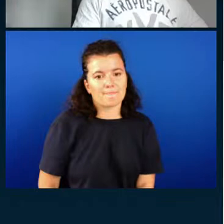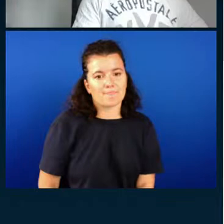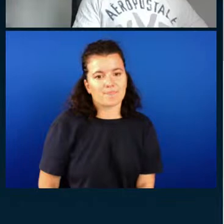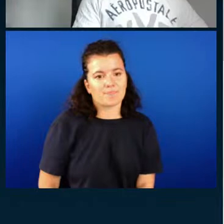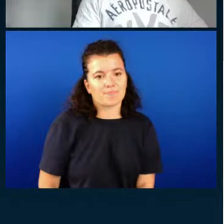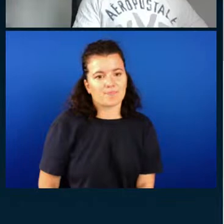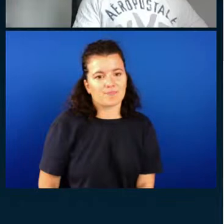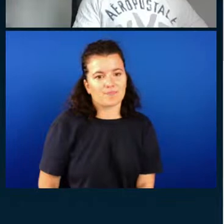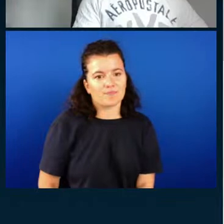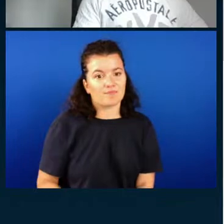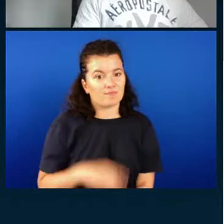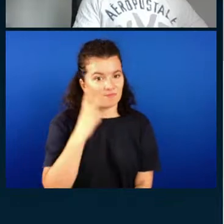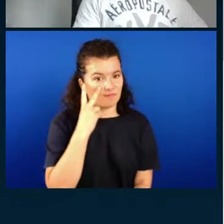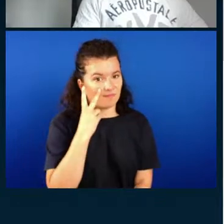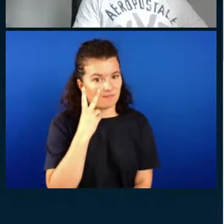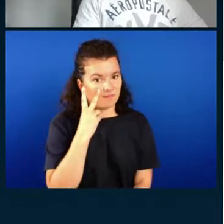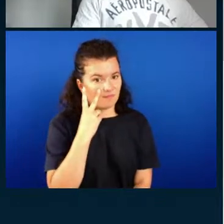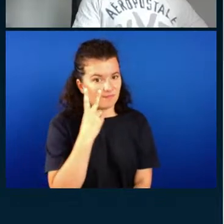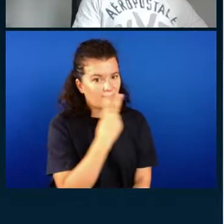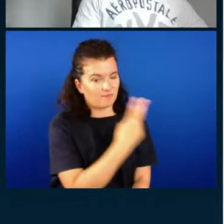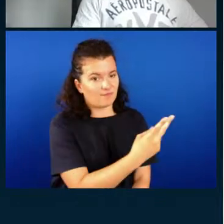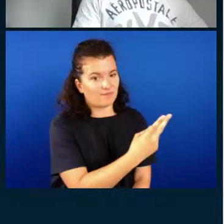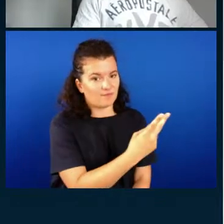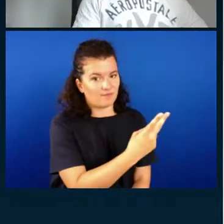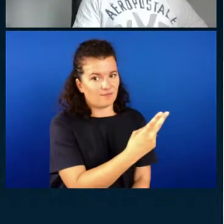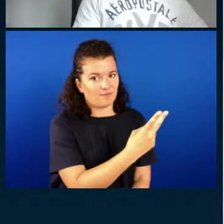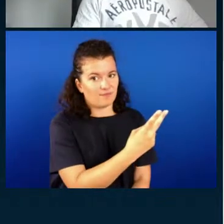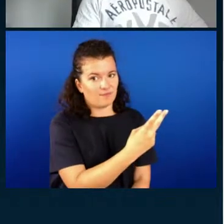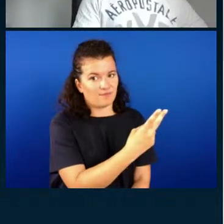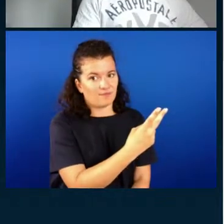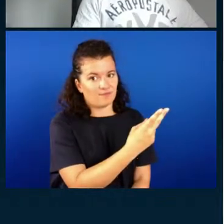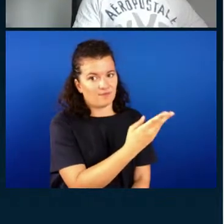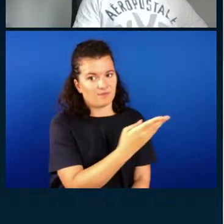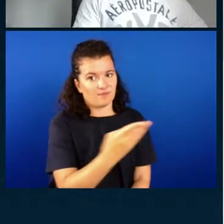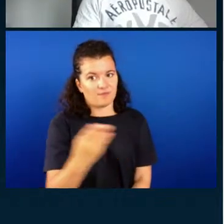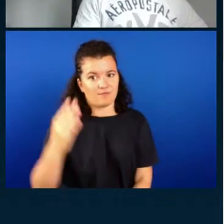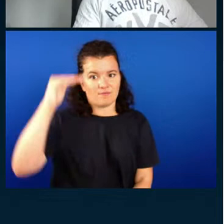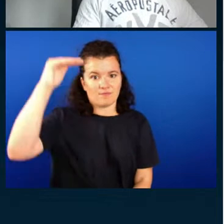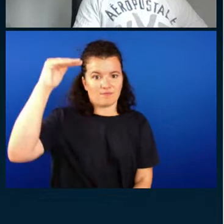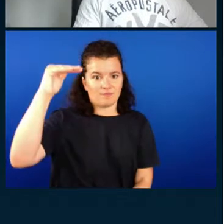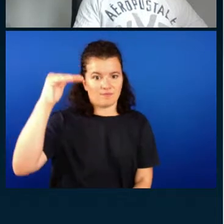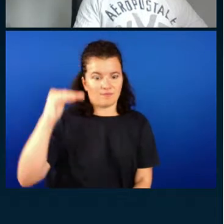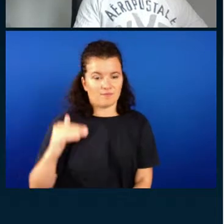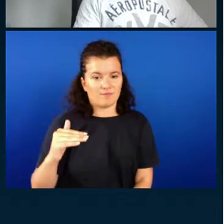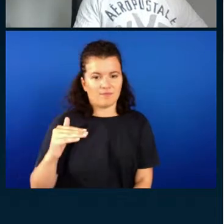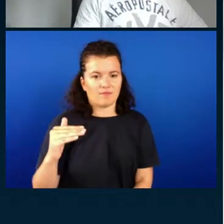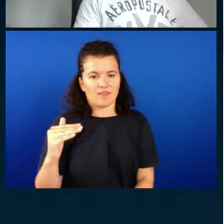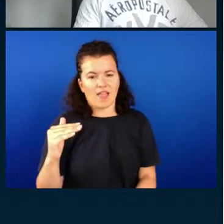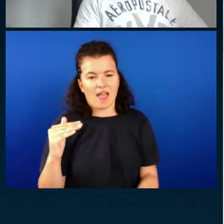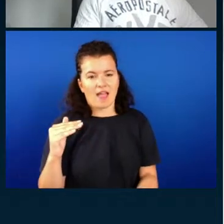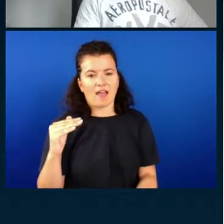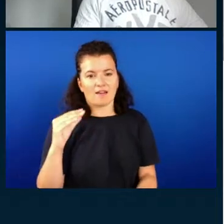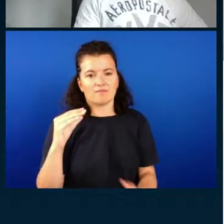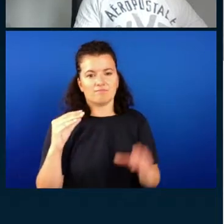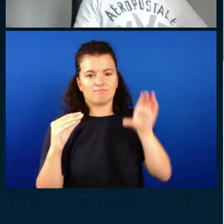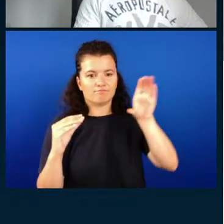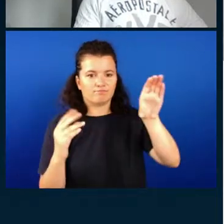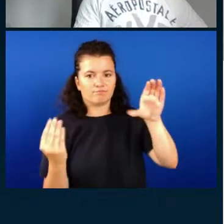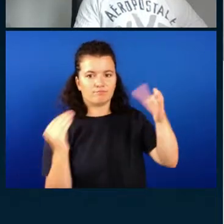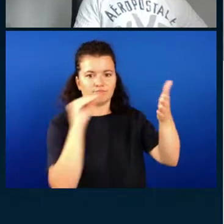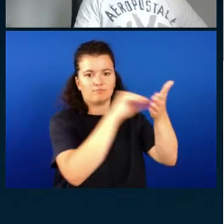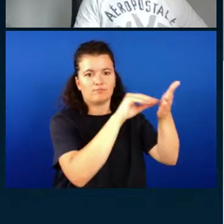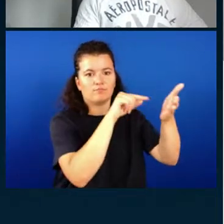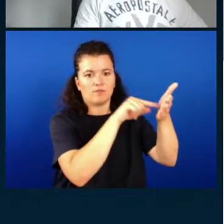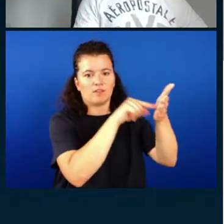if it shows up soon, and the release definition, I'm going to add this empty job for